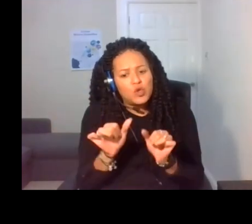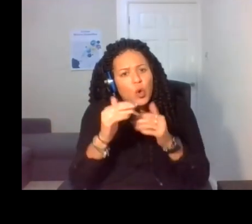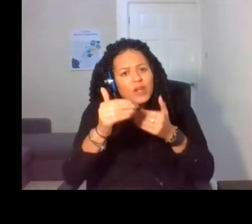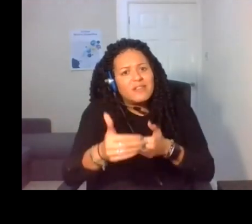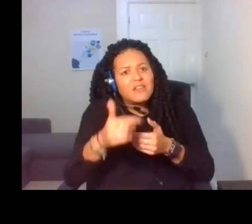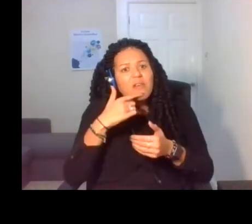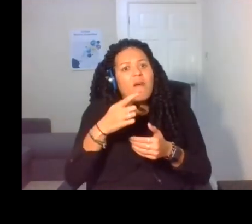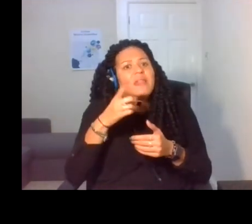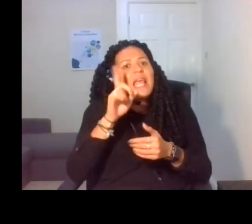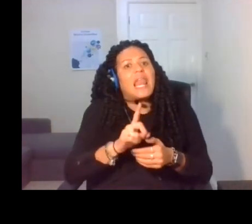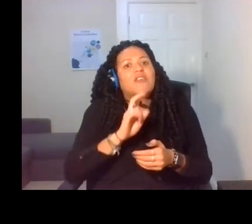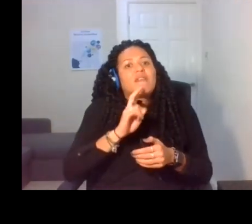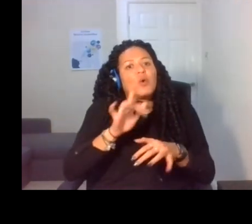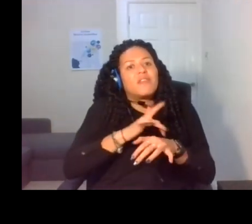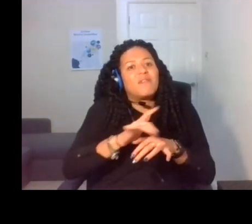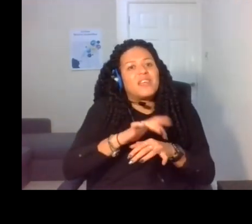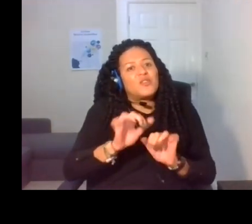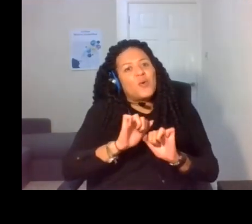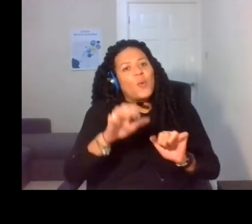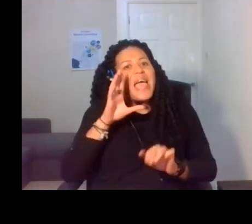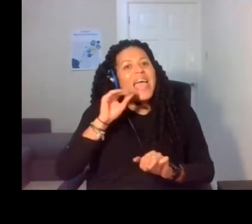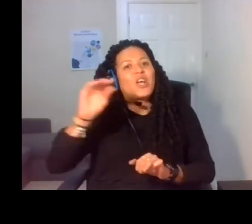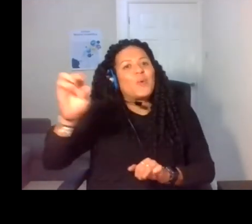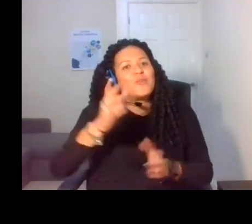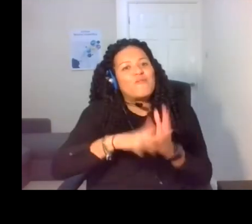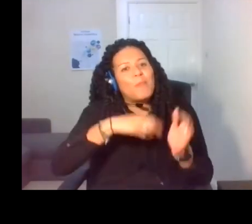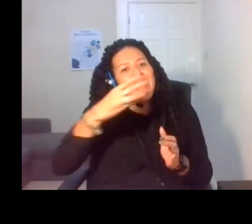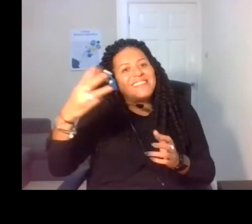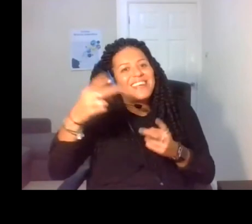the Electric Voice Theatre's own Echoes from Essex song.